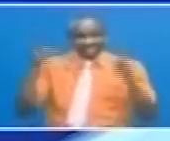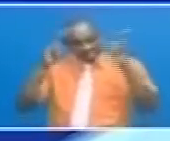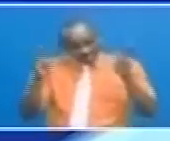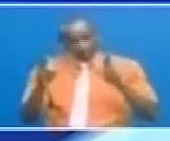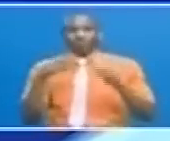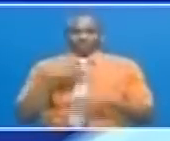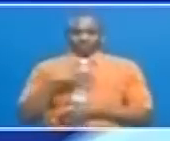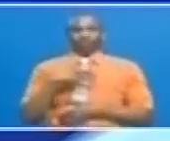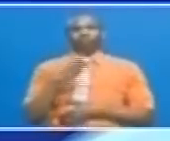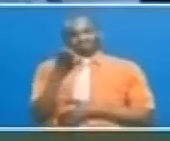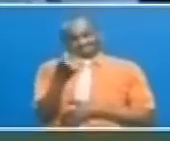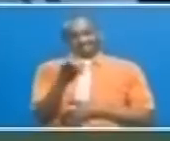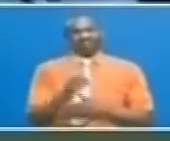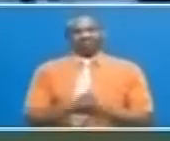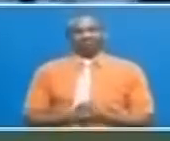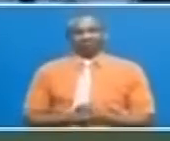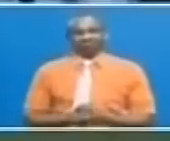players.